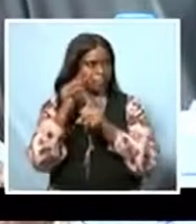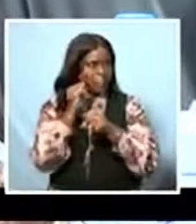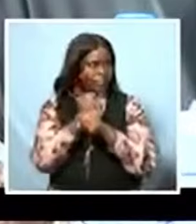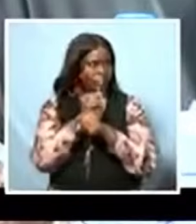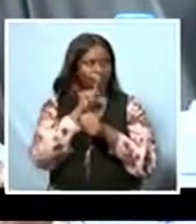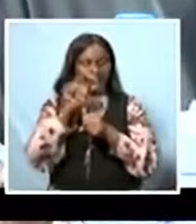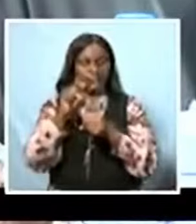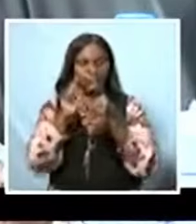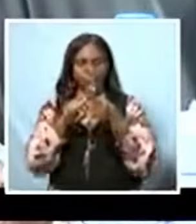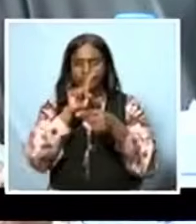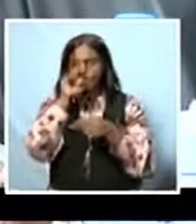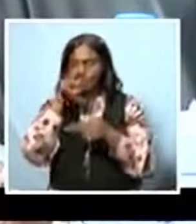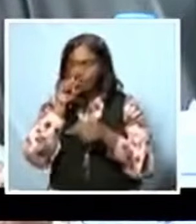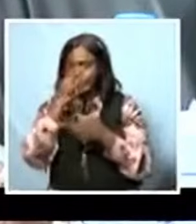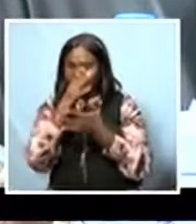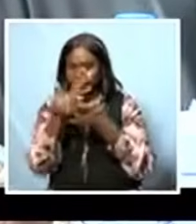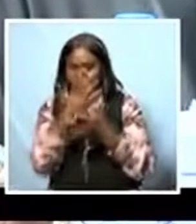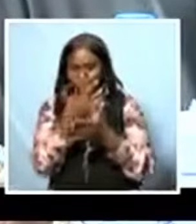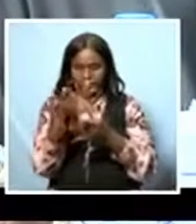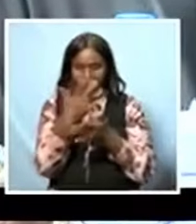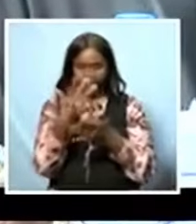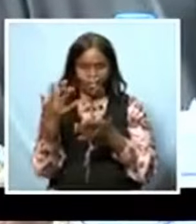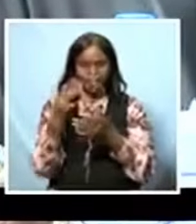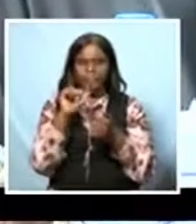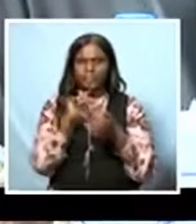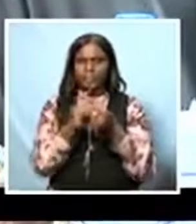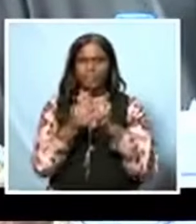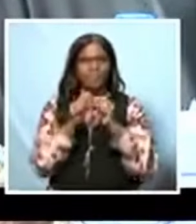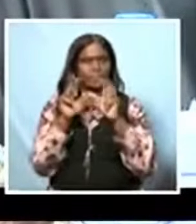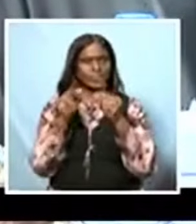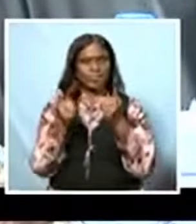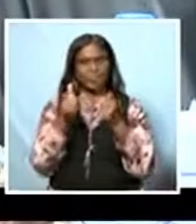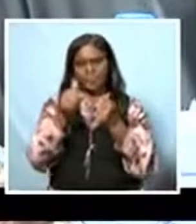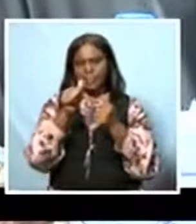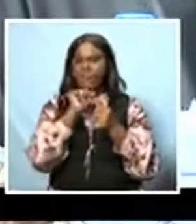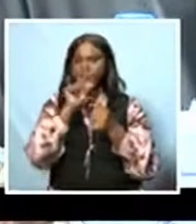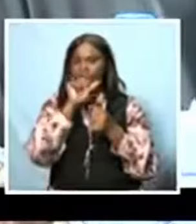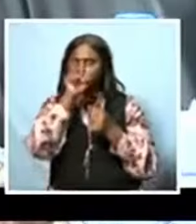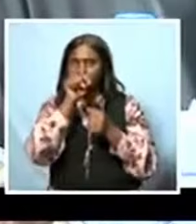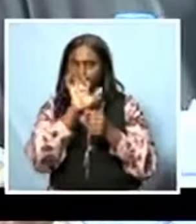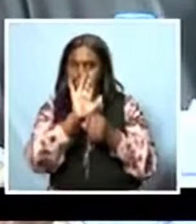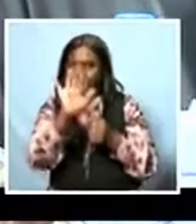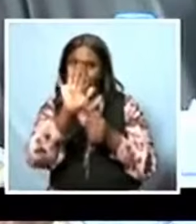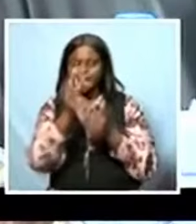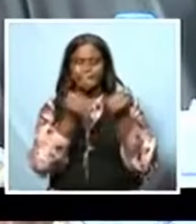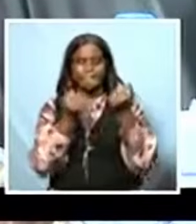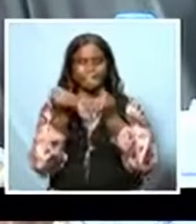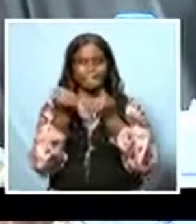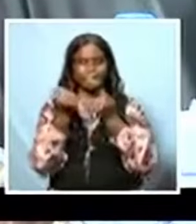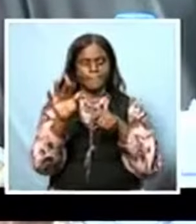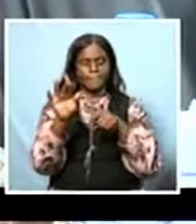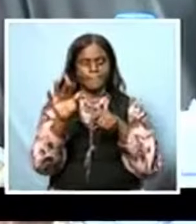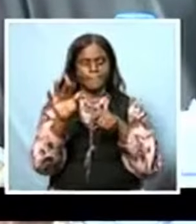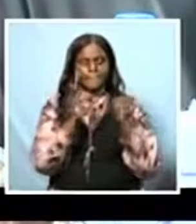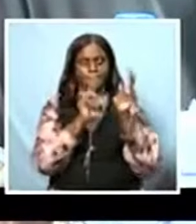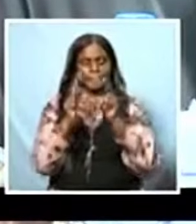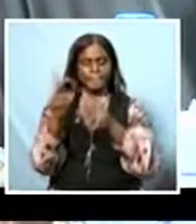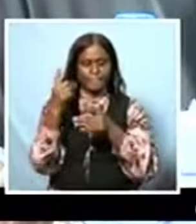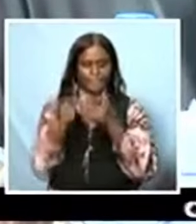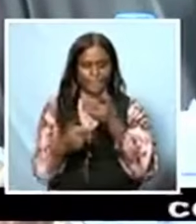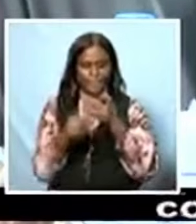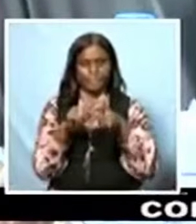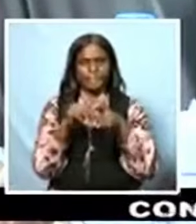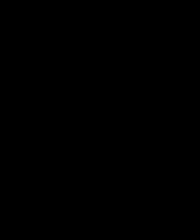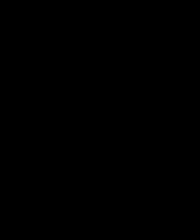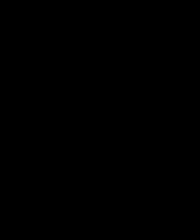insure it? Because some of these things should not be queries. The query is that you're not insuring your vehicles. And your answer is that